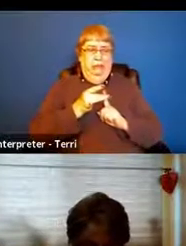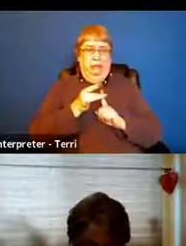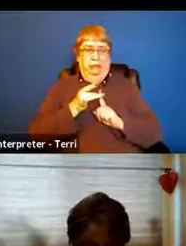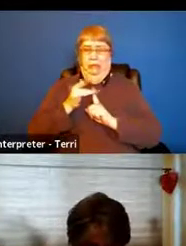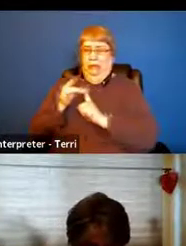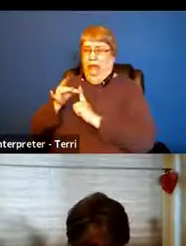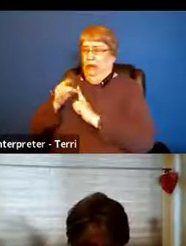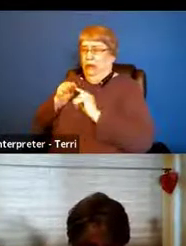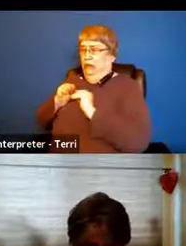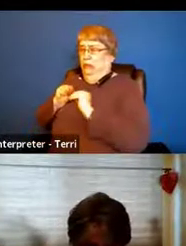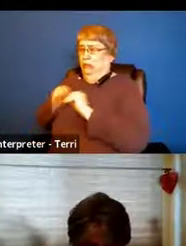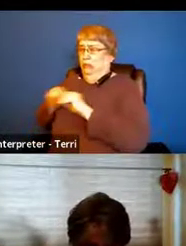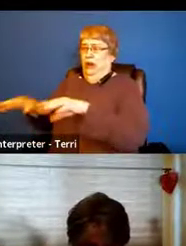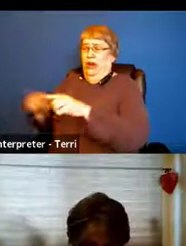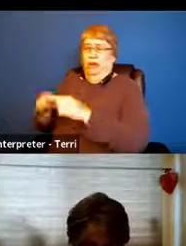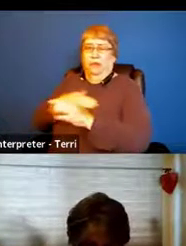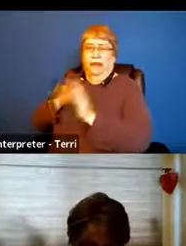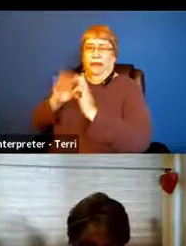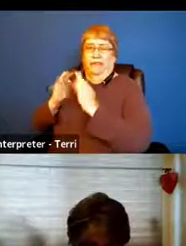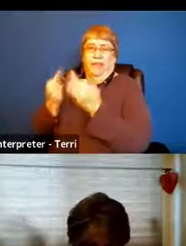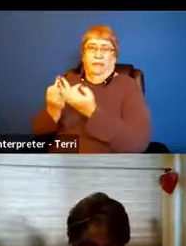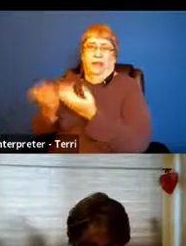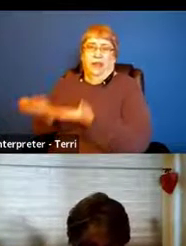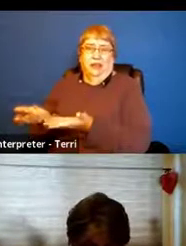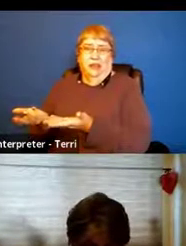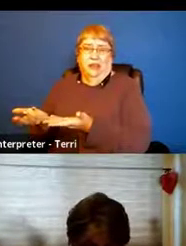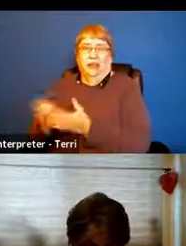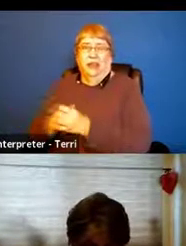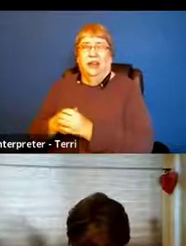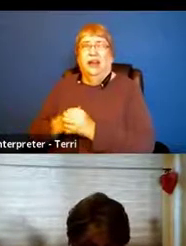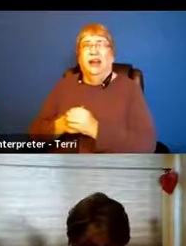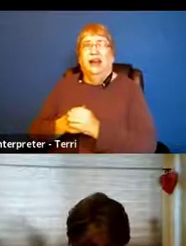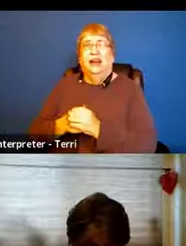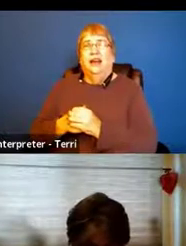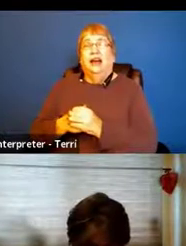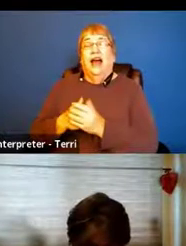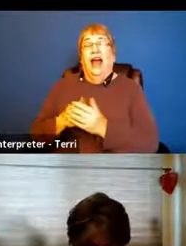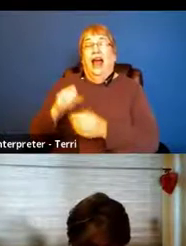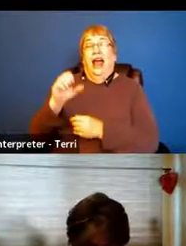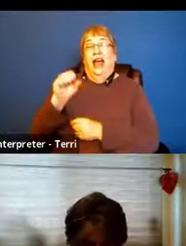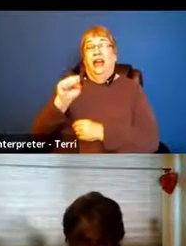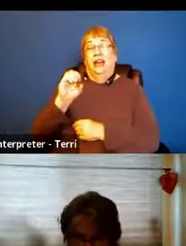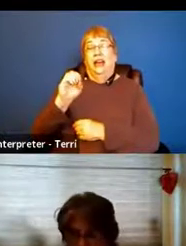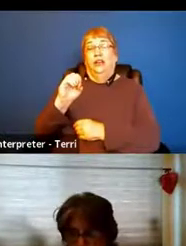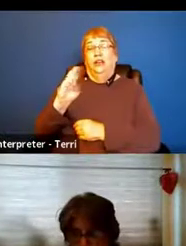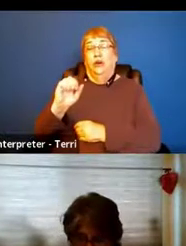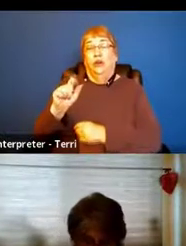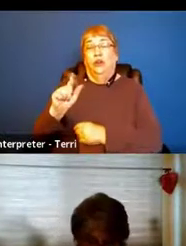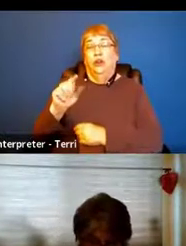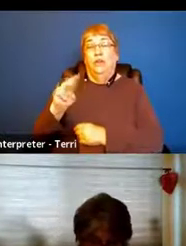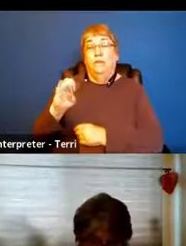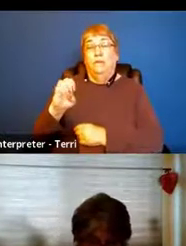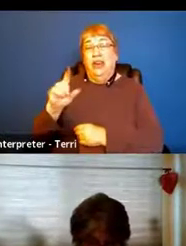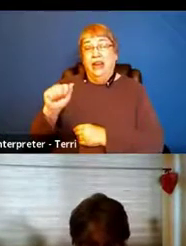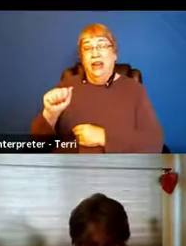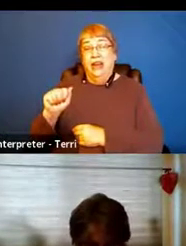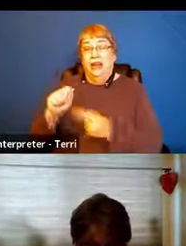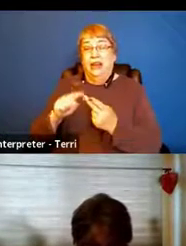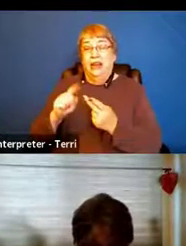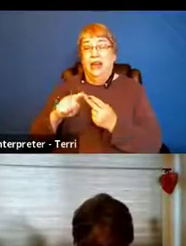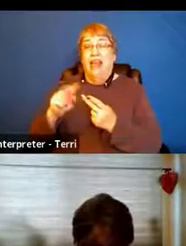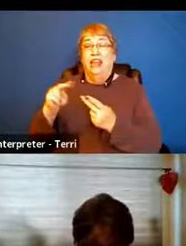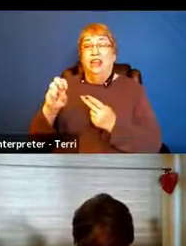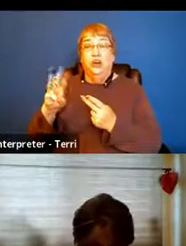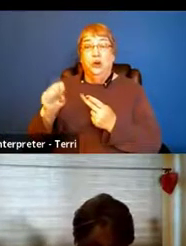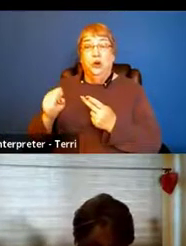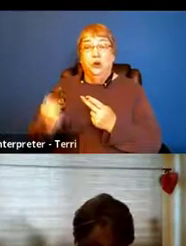spreading it to someone in their lives. And social media and news inundation is something that I've been really thinking quite a